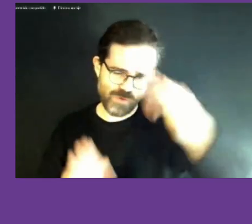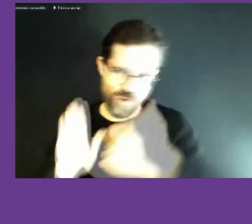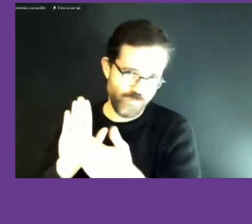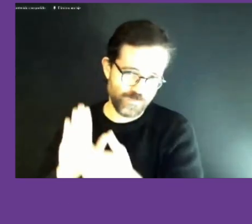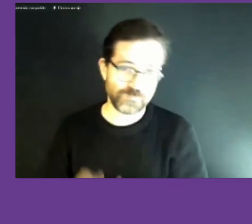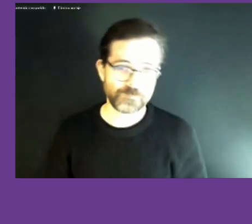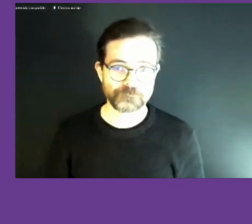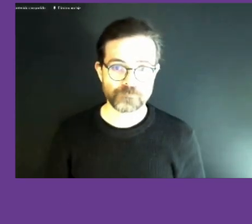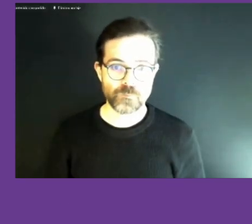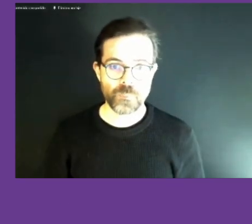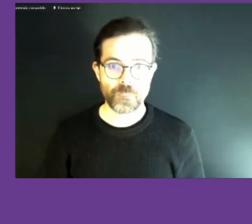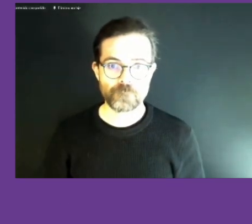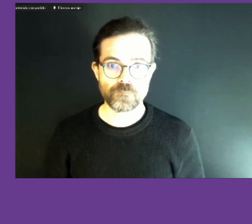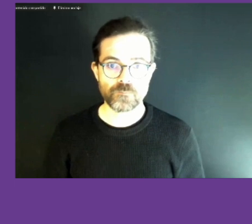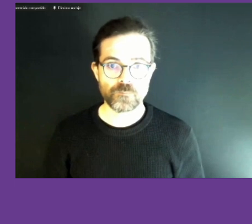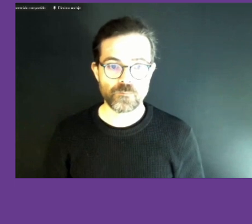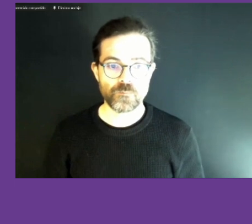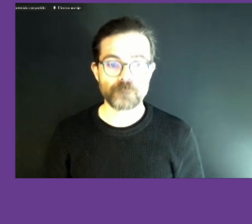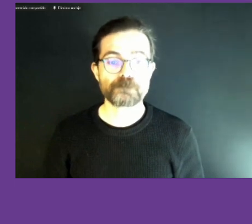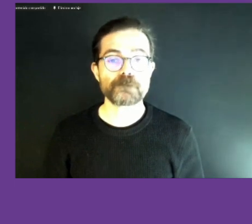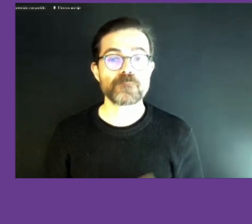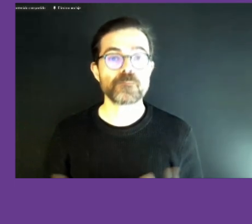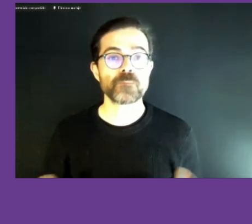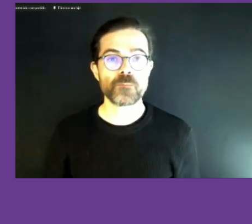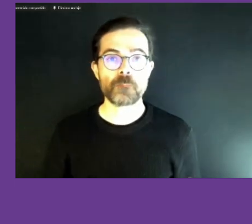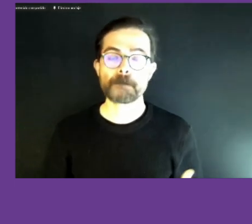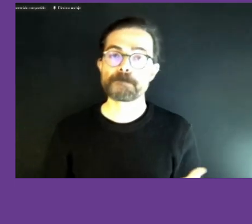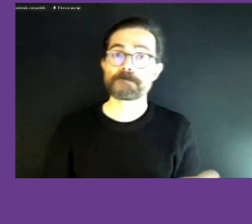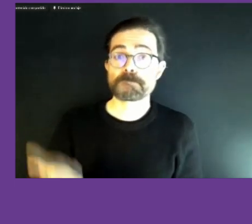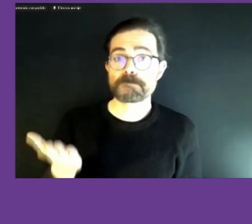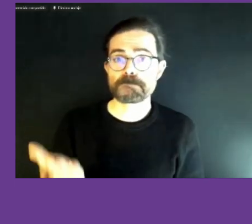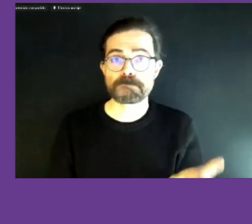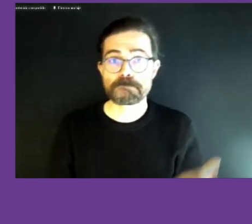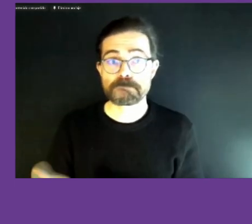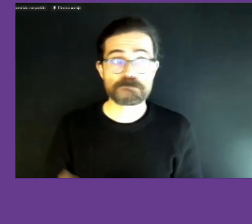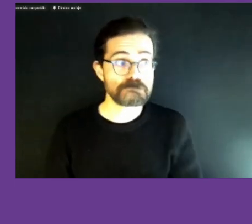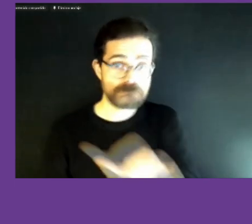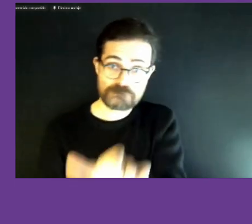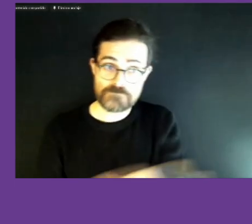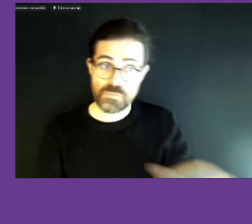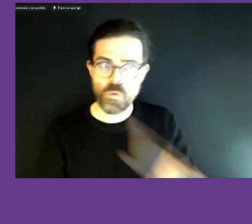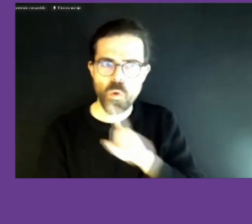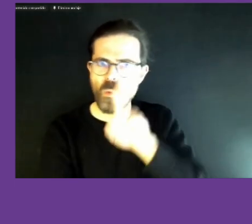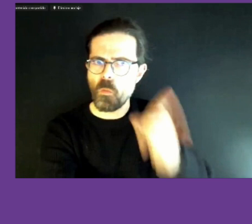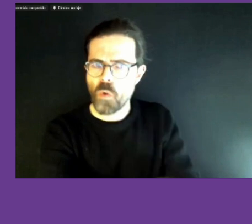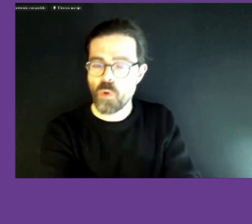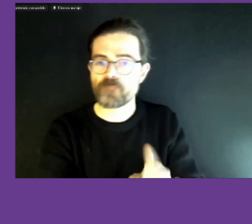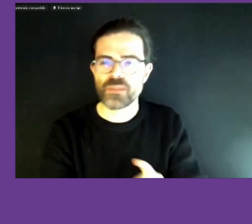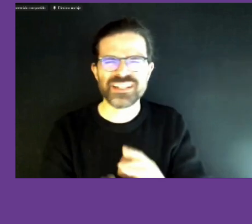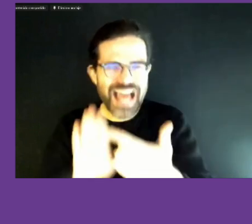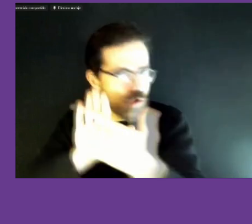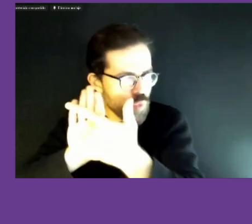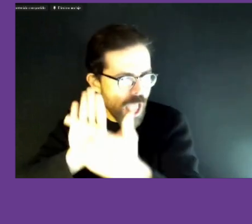So that's a second. Somebody may oblige you to fulfill that, and we are not talking about